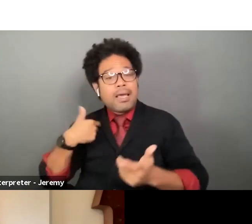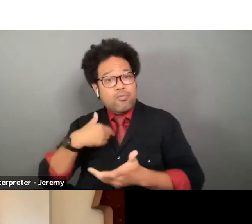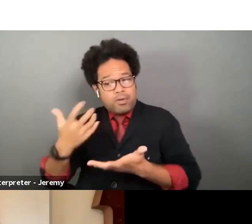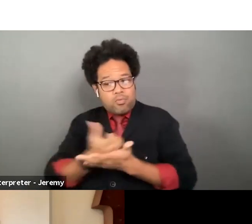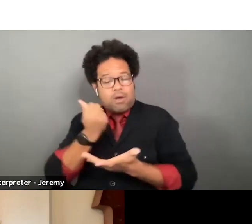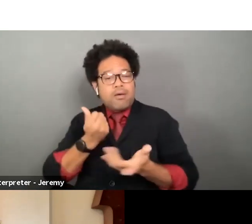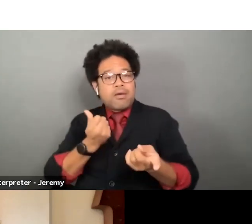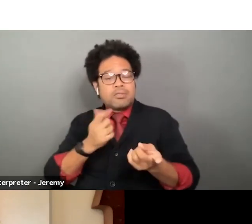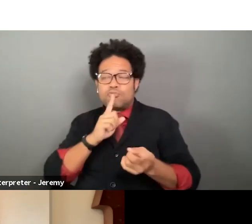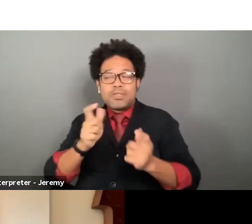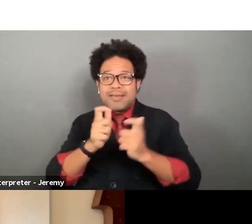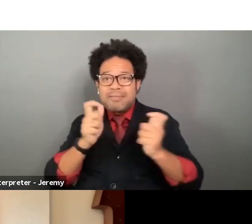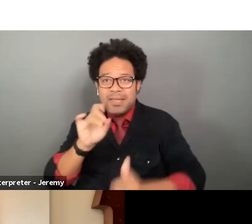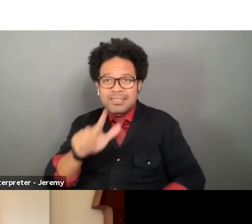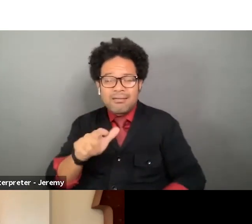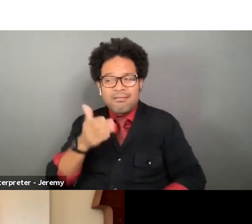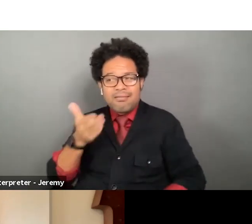a huge deal in Natchez,